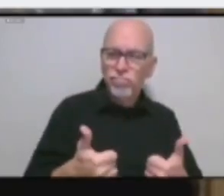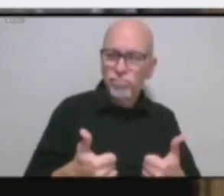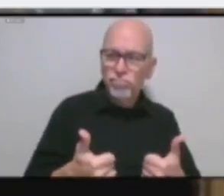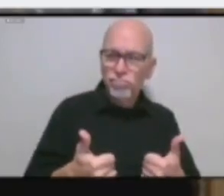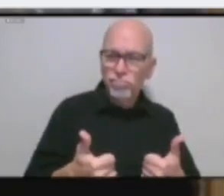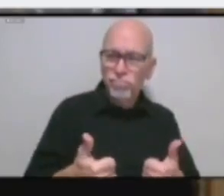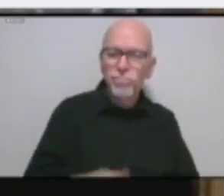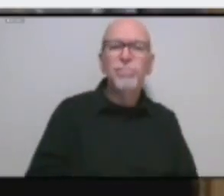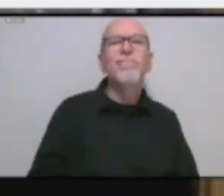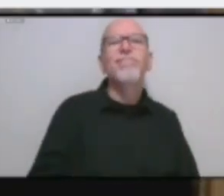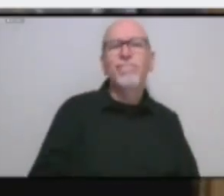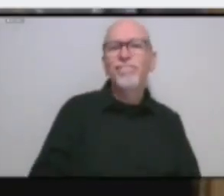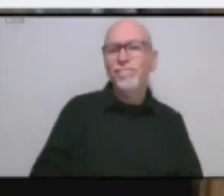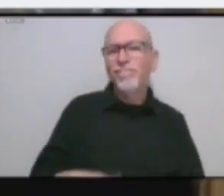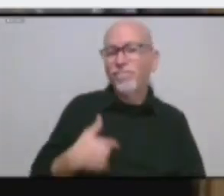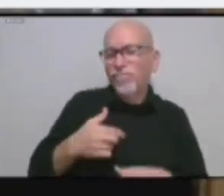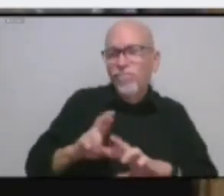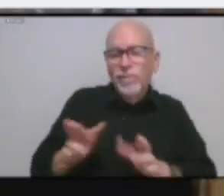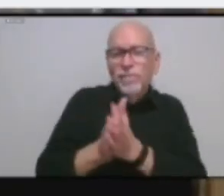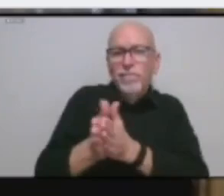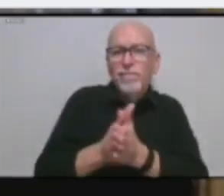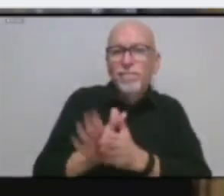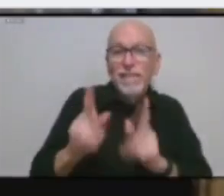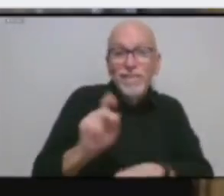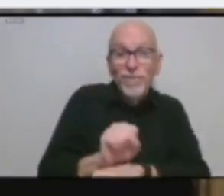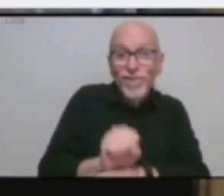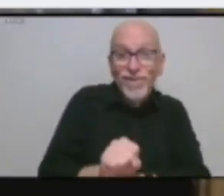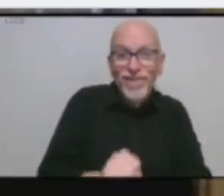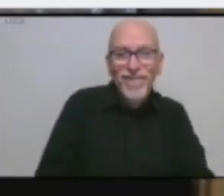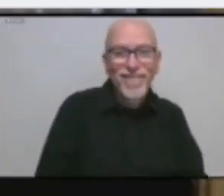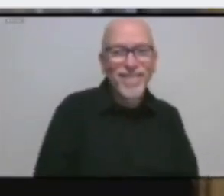taking my questions. Ready for me to get back to work.